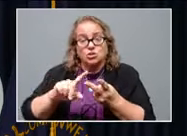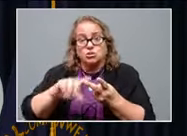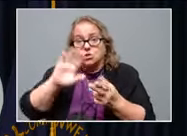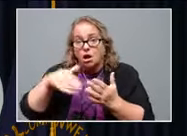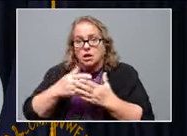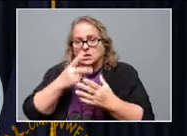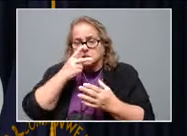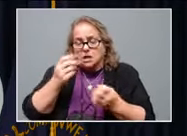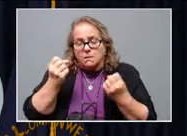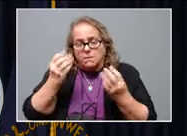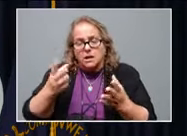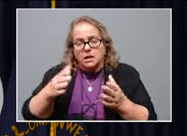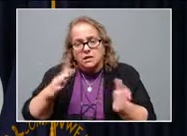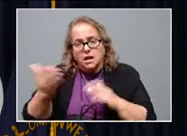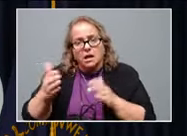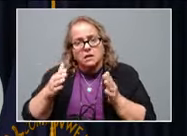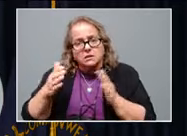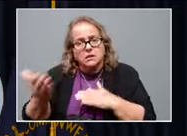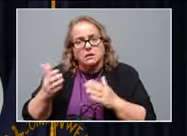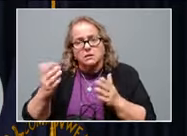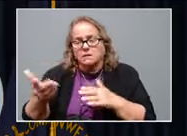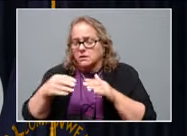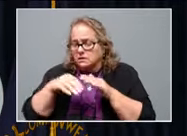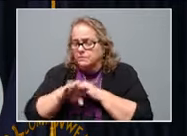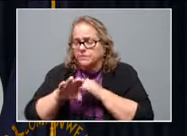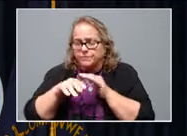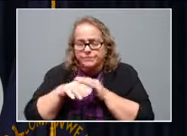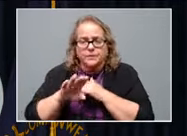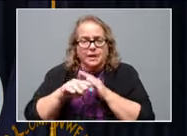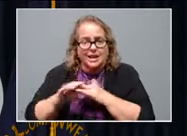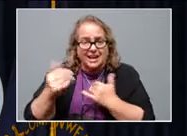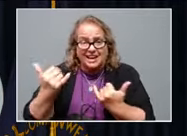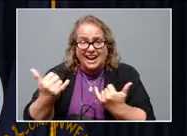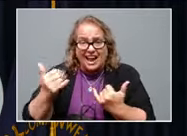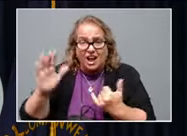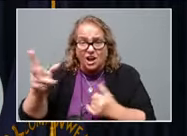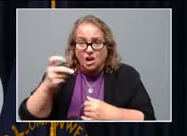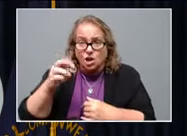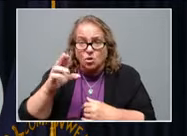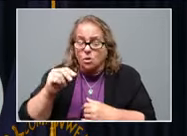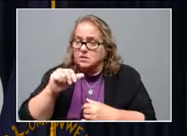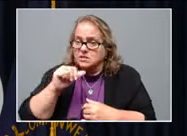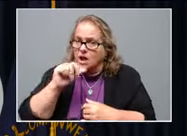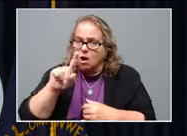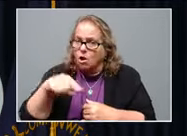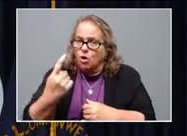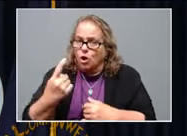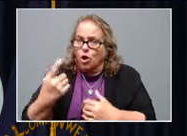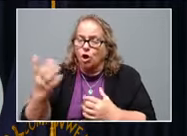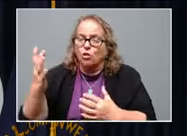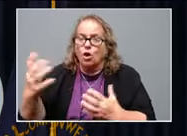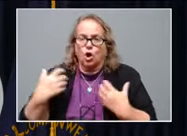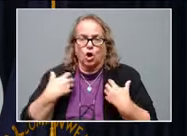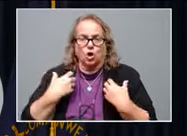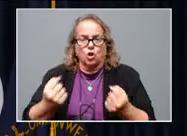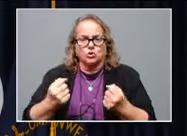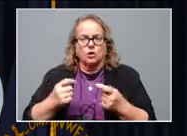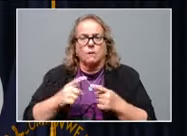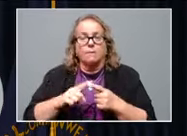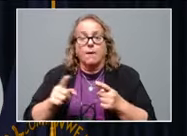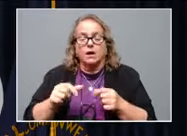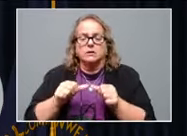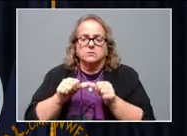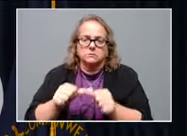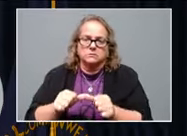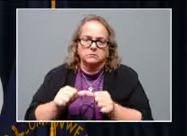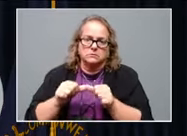And so their heroism now isn't just about courage, it's about resiliency. And you're going to hear about that today,